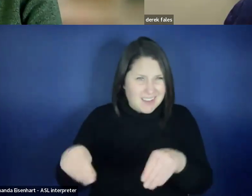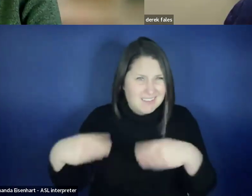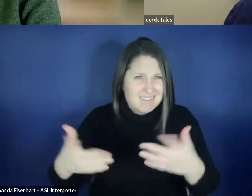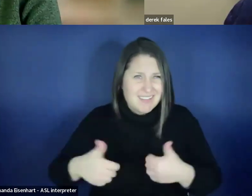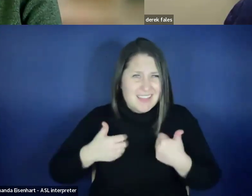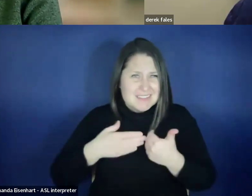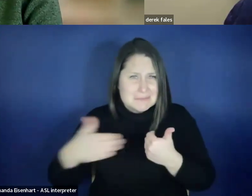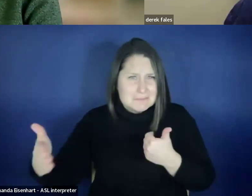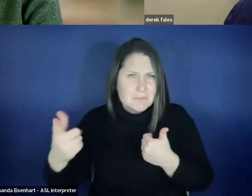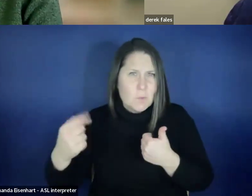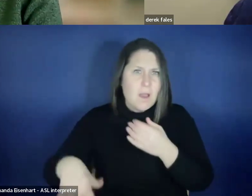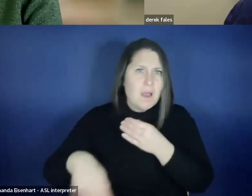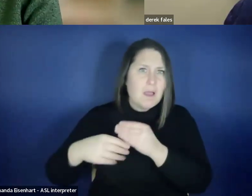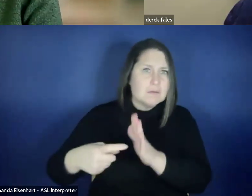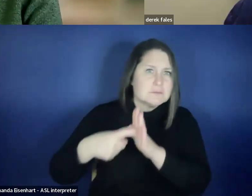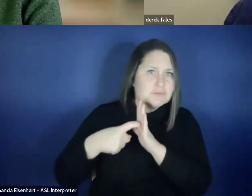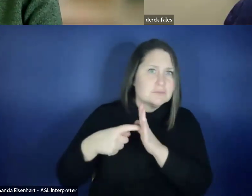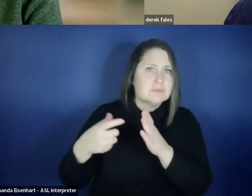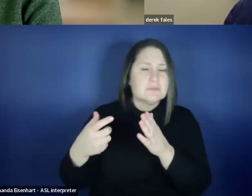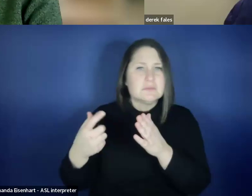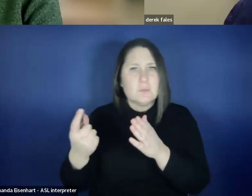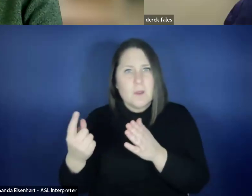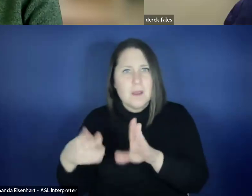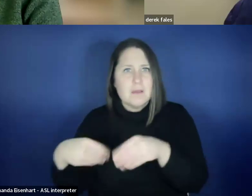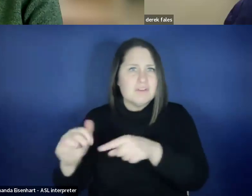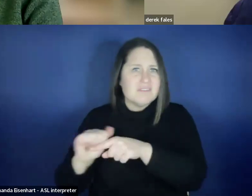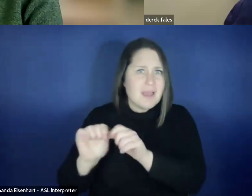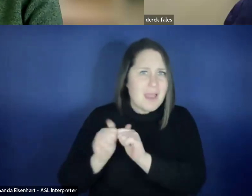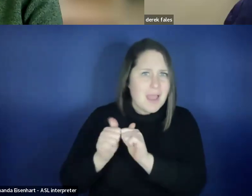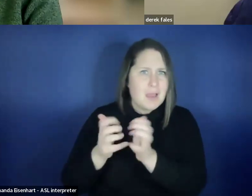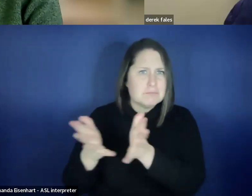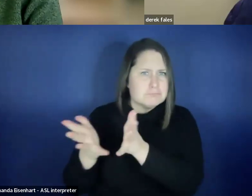trainings will be required and how will they be provided?